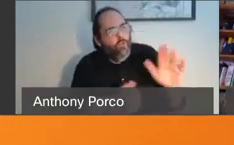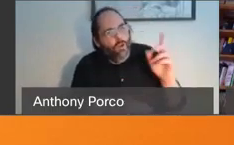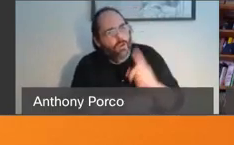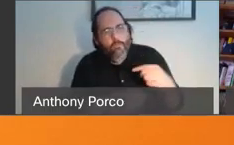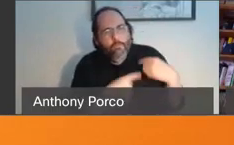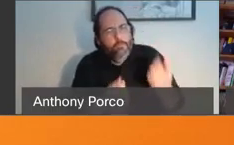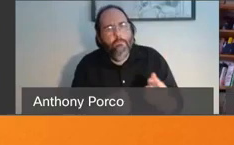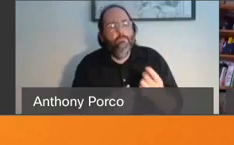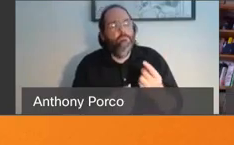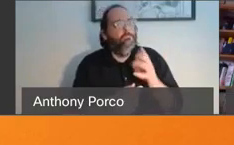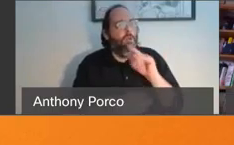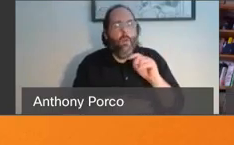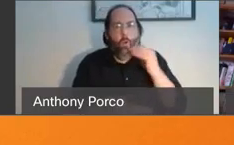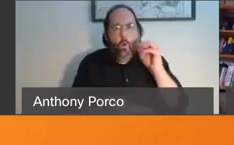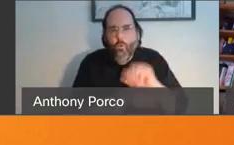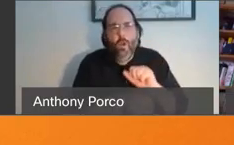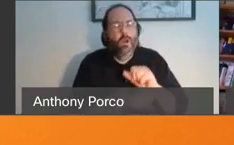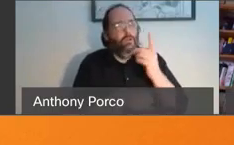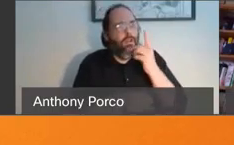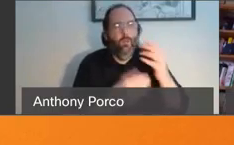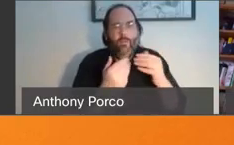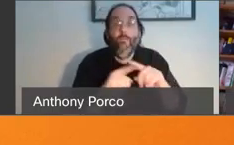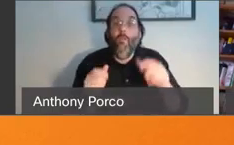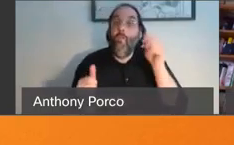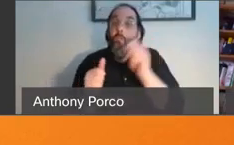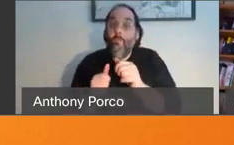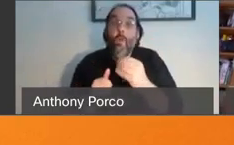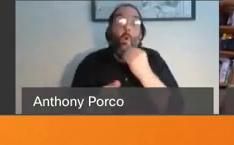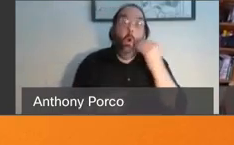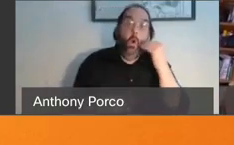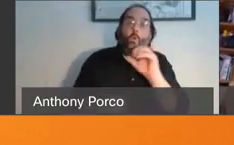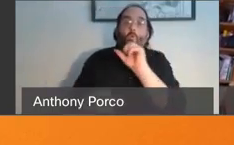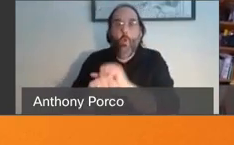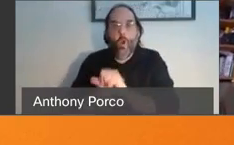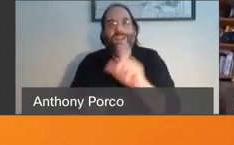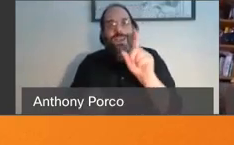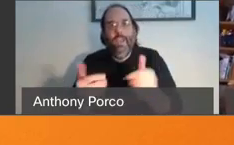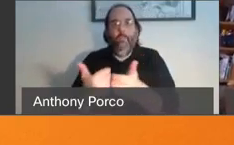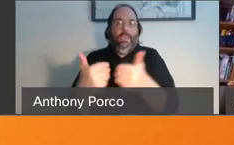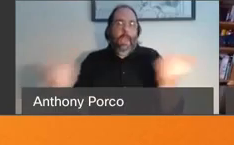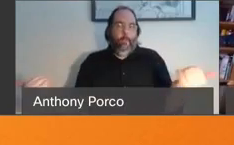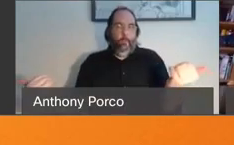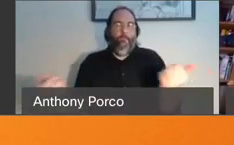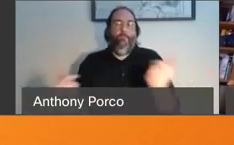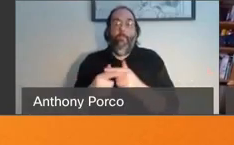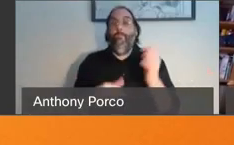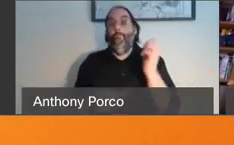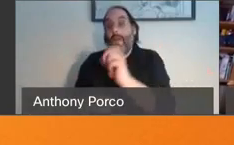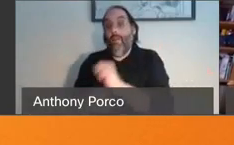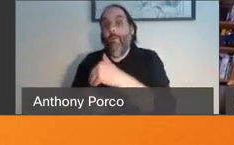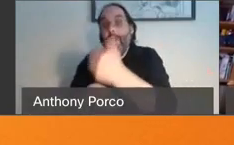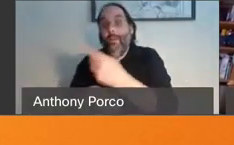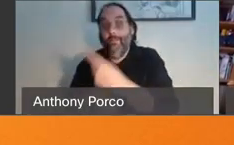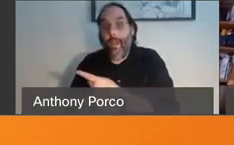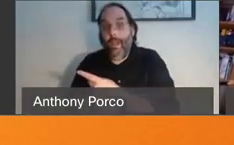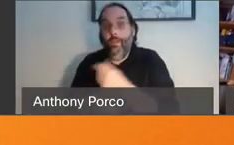homework, dinner, whatever it is, but make sure you keep your home and your work life separate. And then when you return to work the next day,